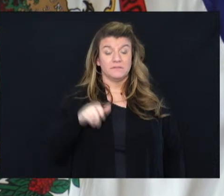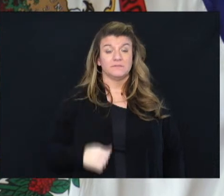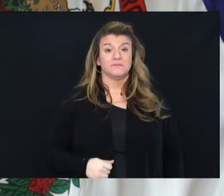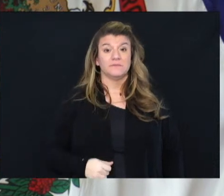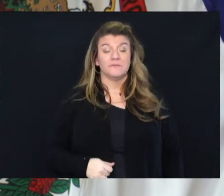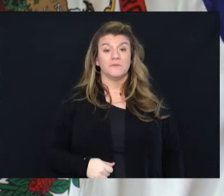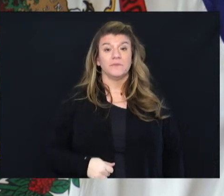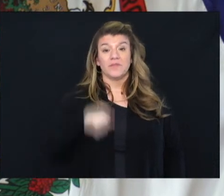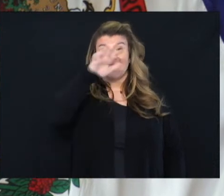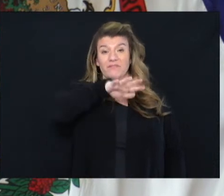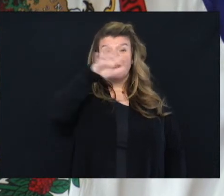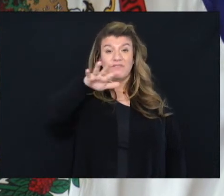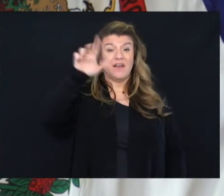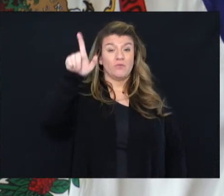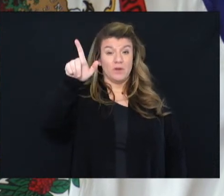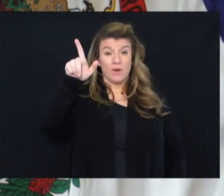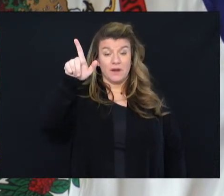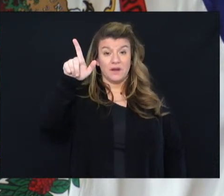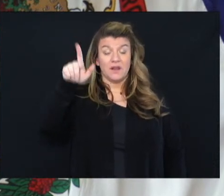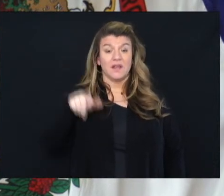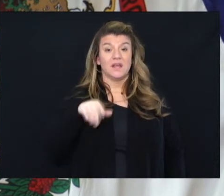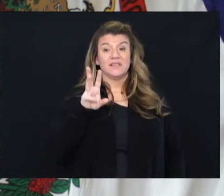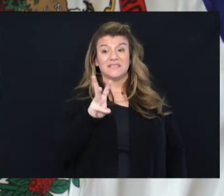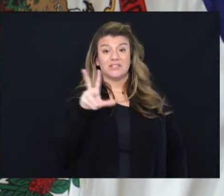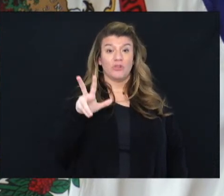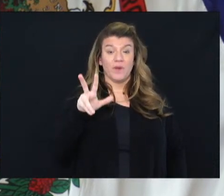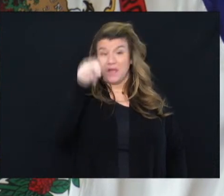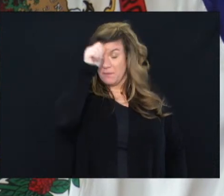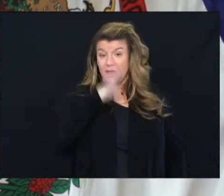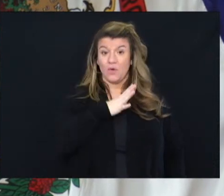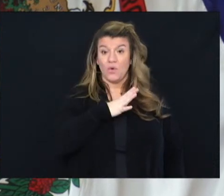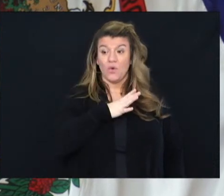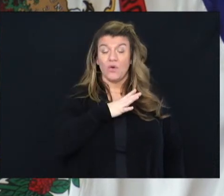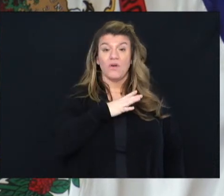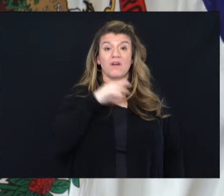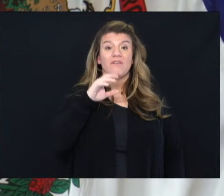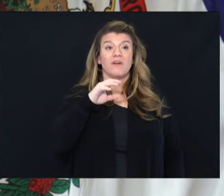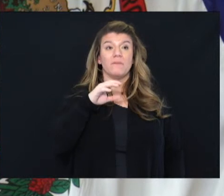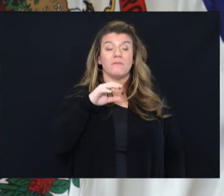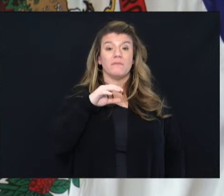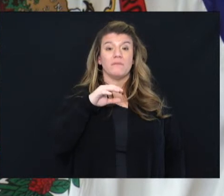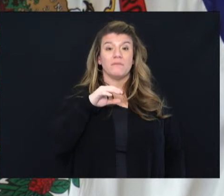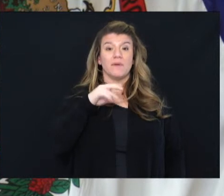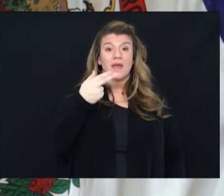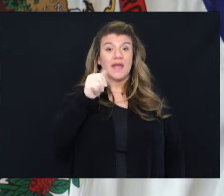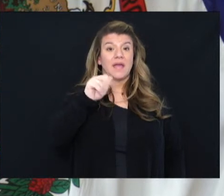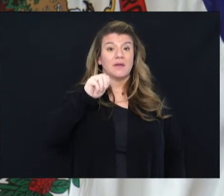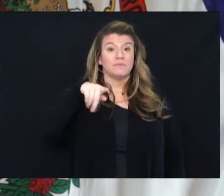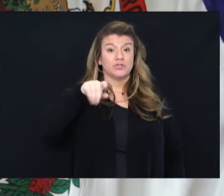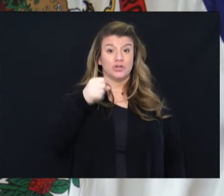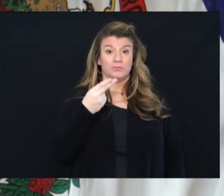The 5,521st death is a 63-year-old male from Hampshire County.